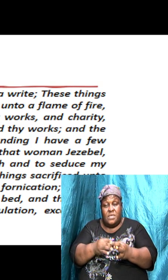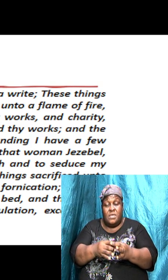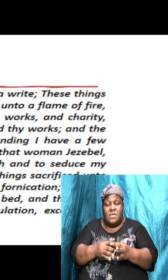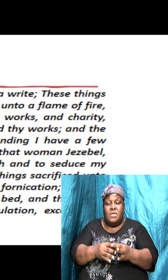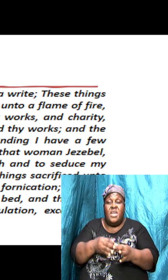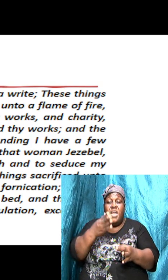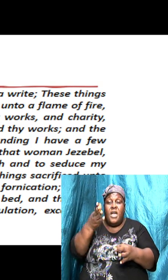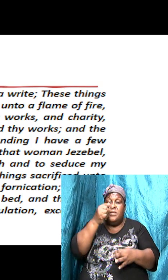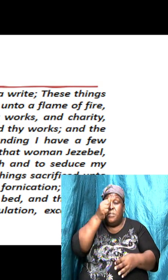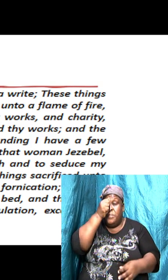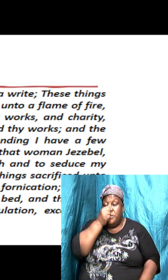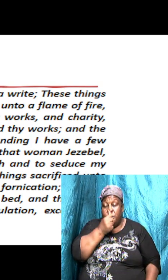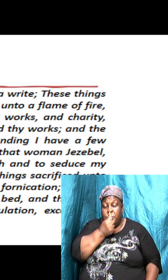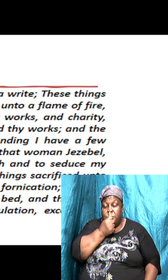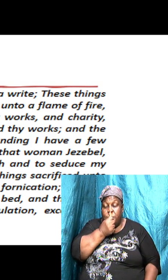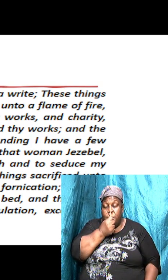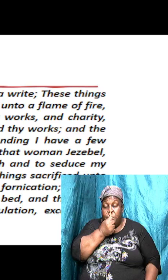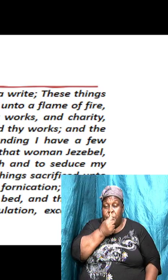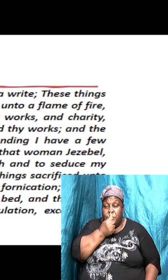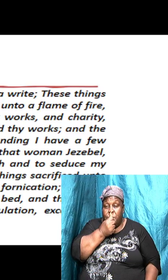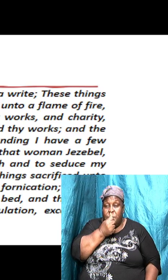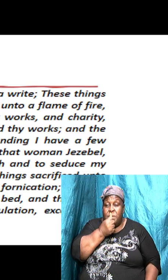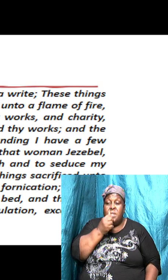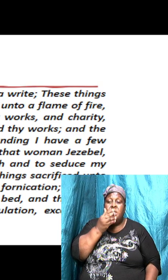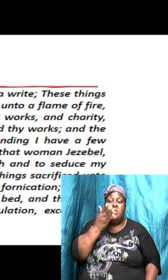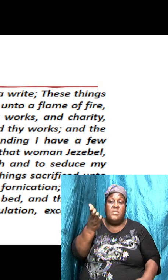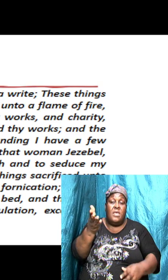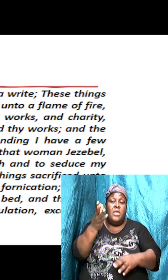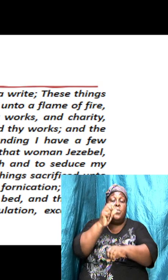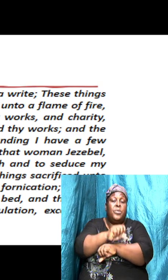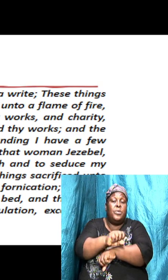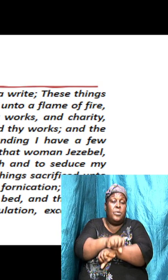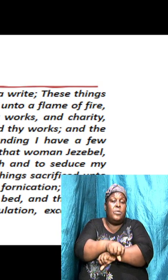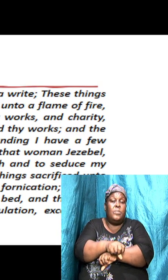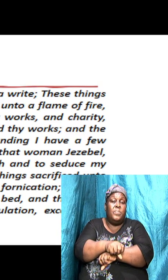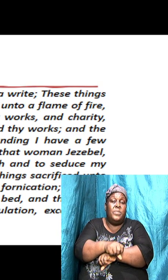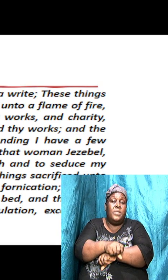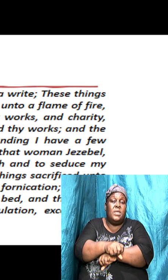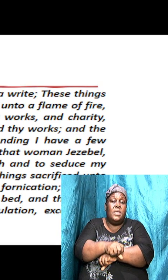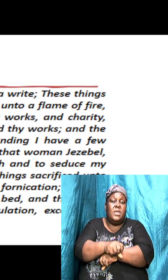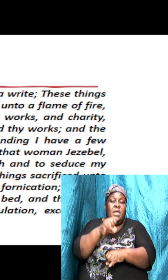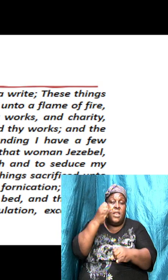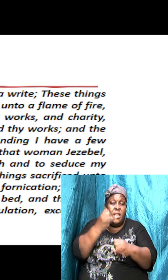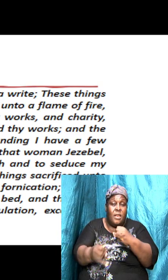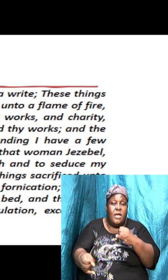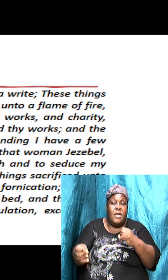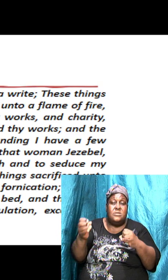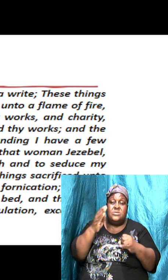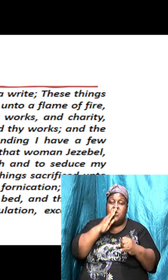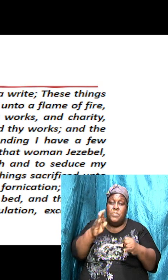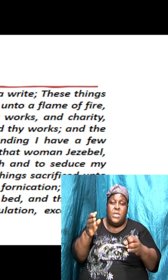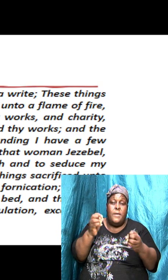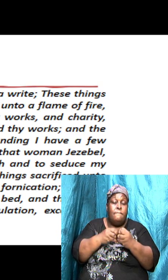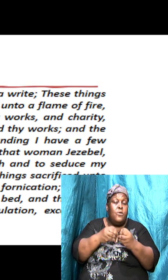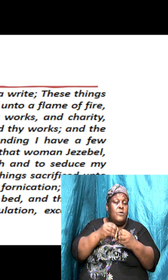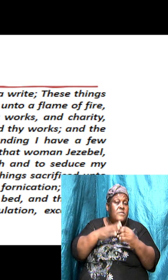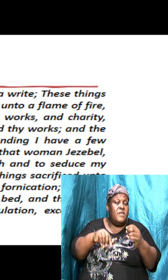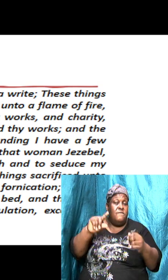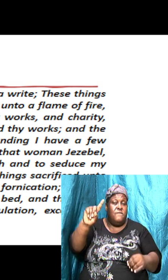thy patience, and thy works. And the last to be more than the first.